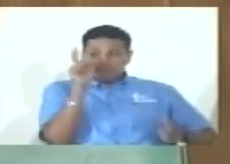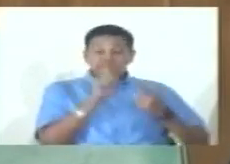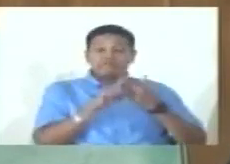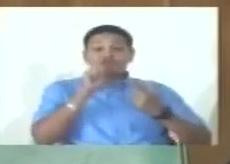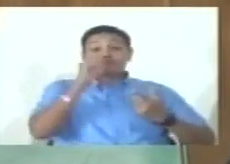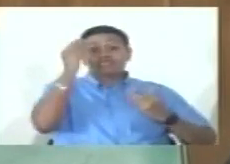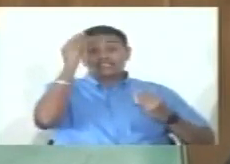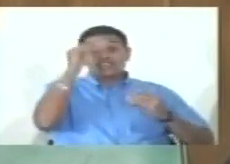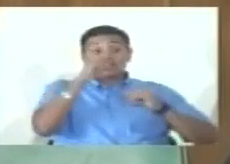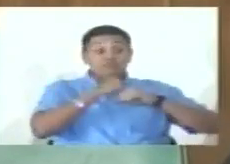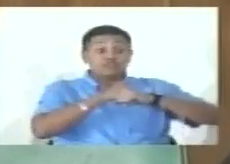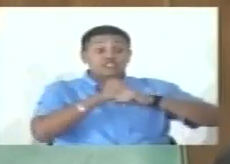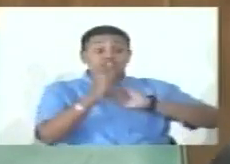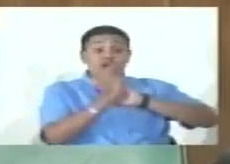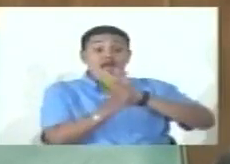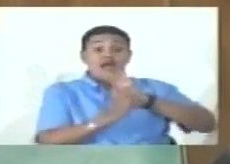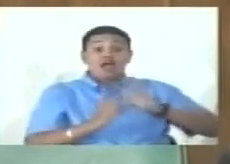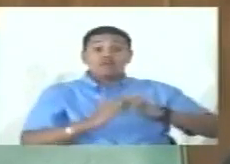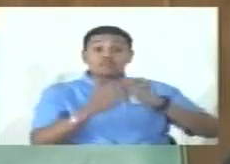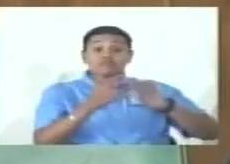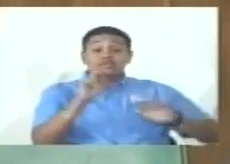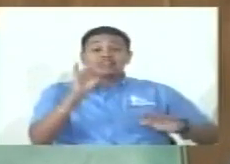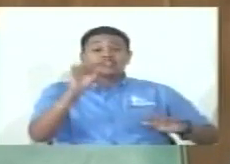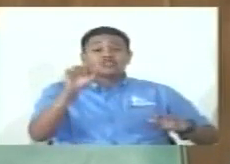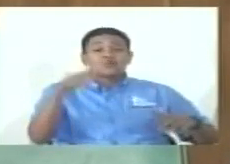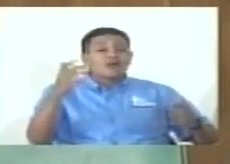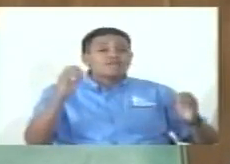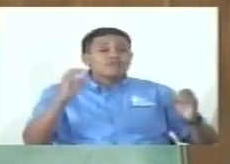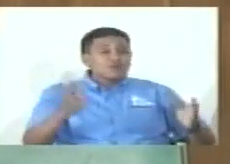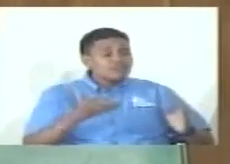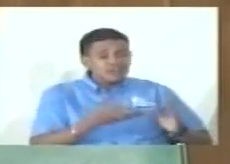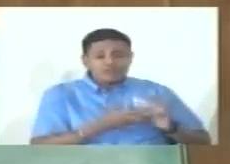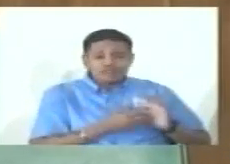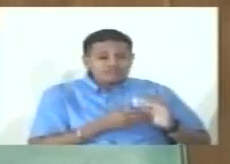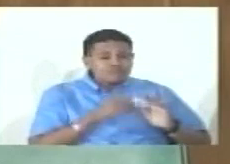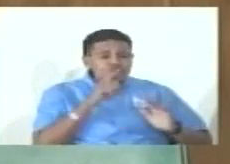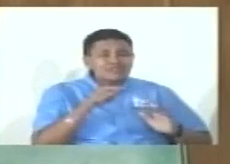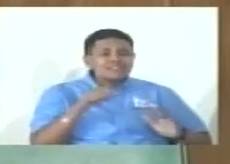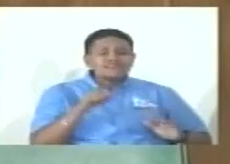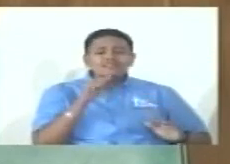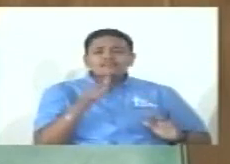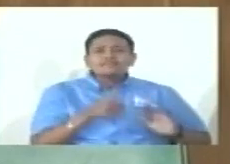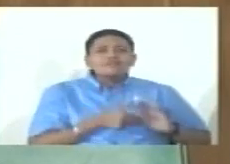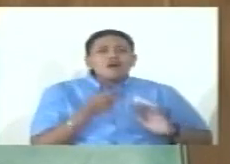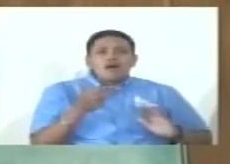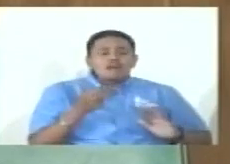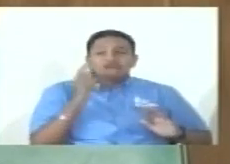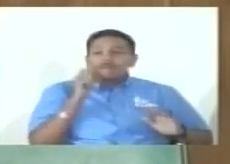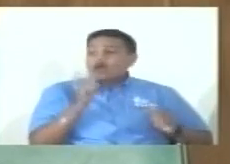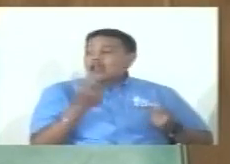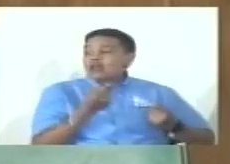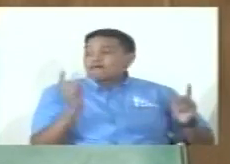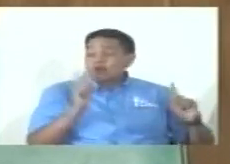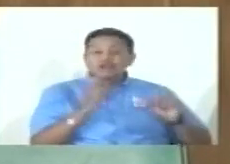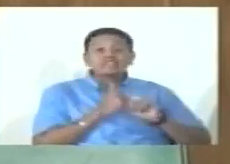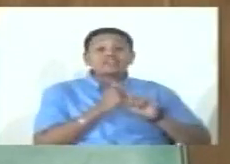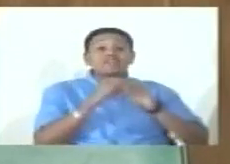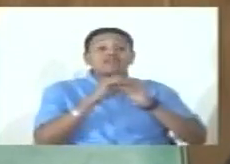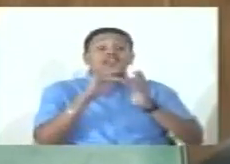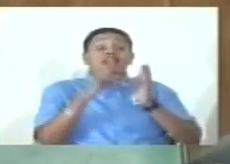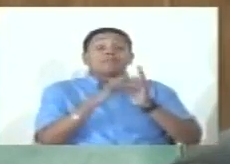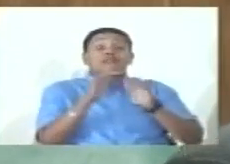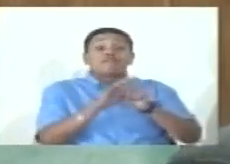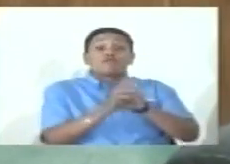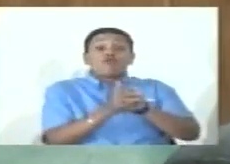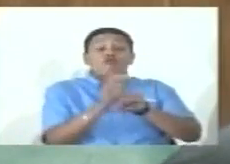is in place, NIDS have no place. So it is disingenuous for anybody in the middle of COVID